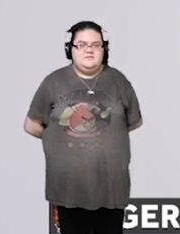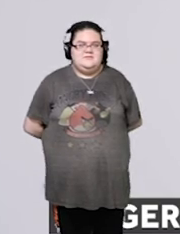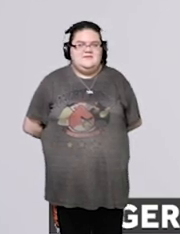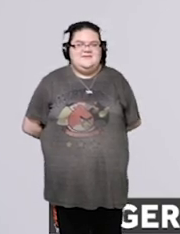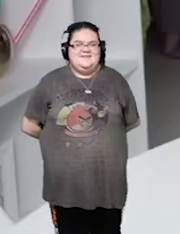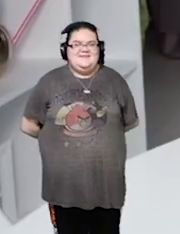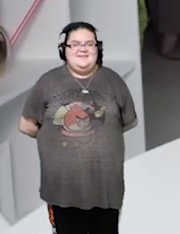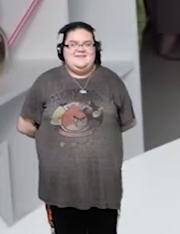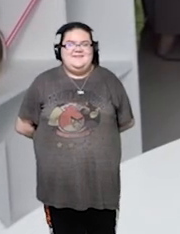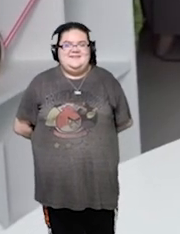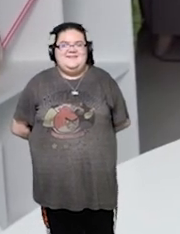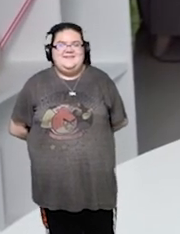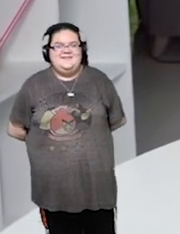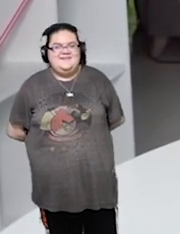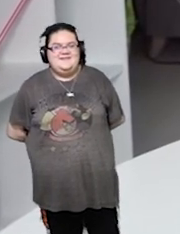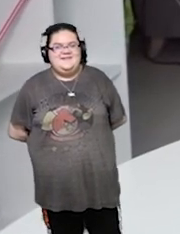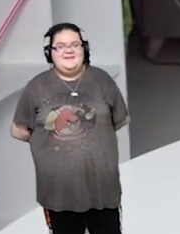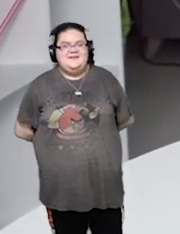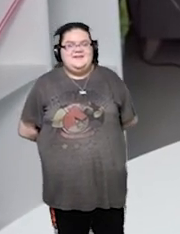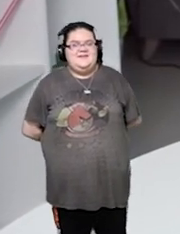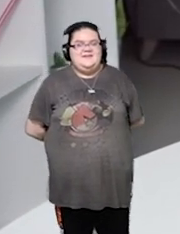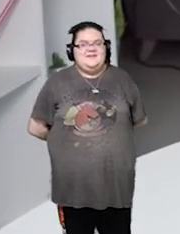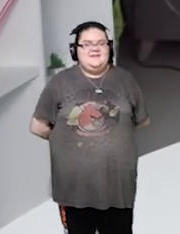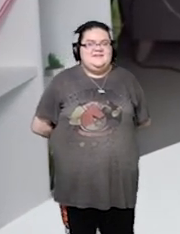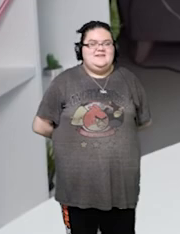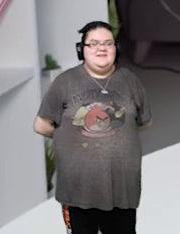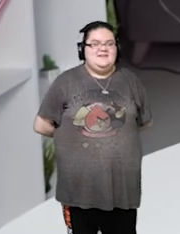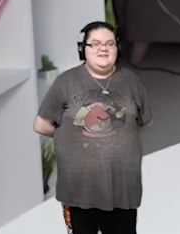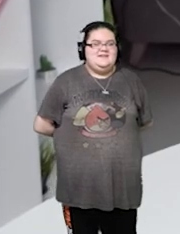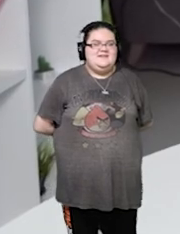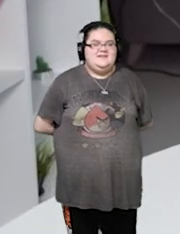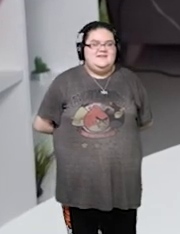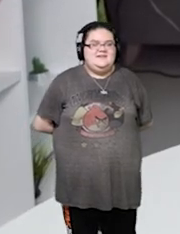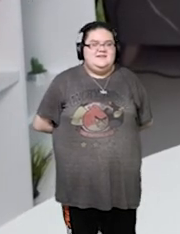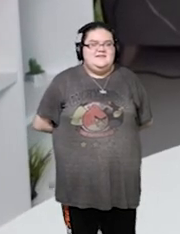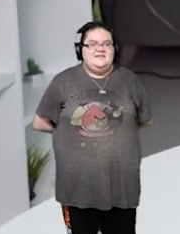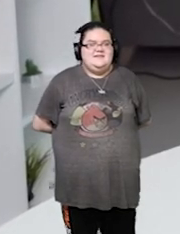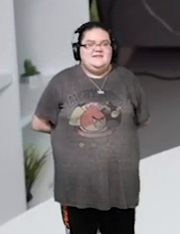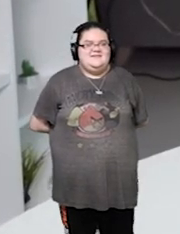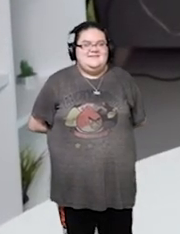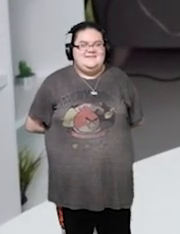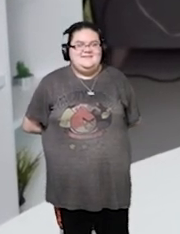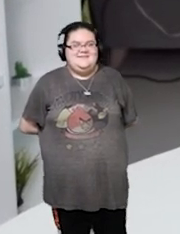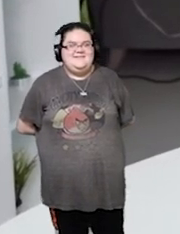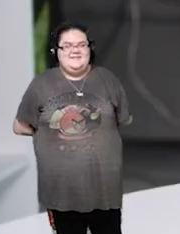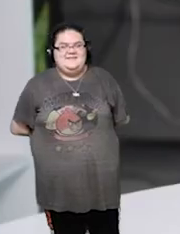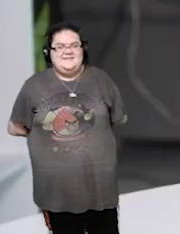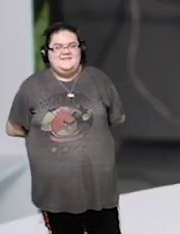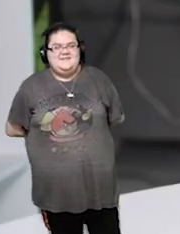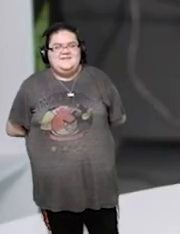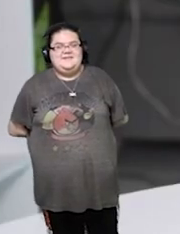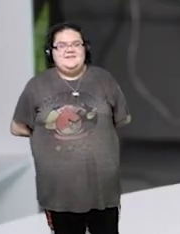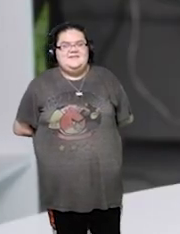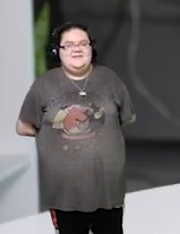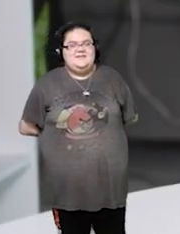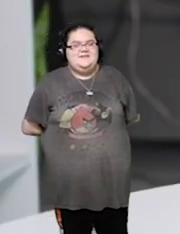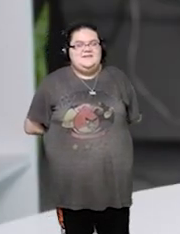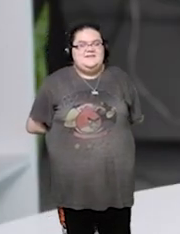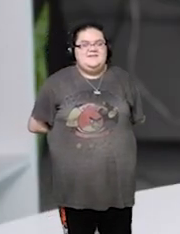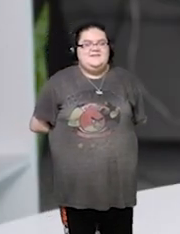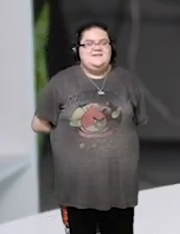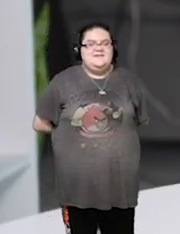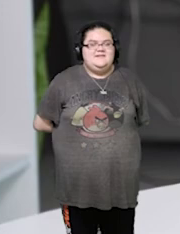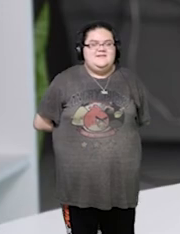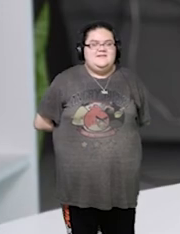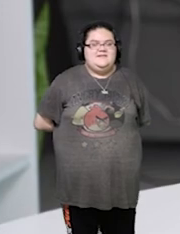I? How? All you did was smell it, bro. If I had did that, I would have run away thinking I broke the watch. That's cool, isn't it? The Reverso.